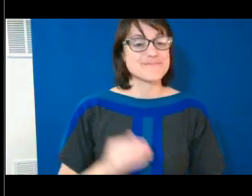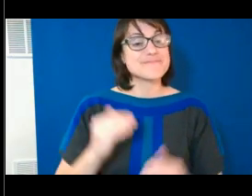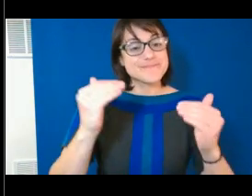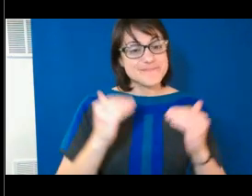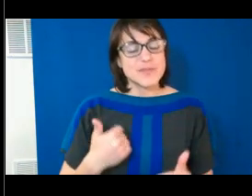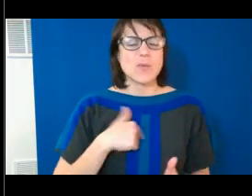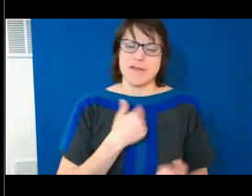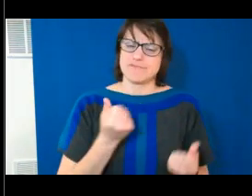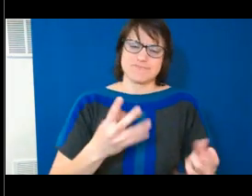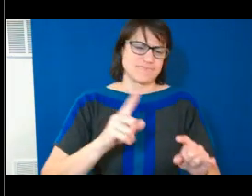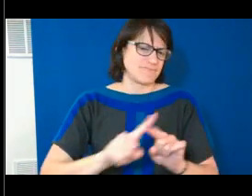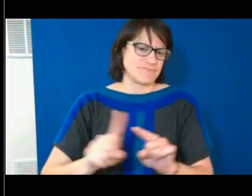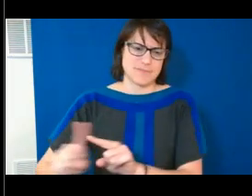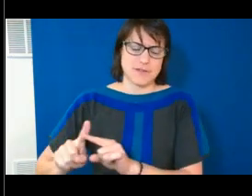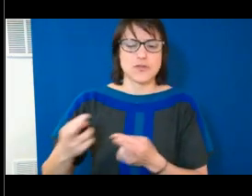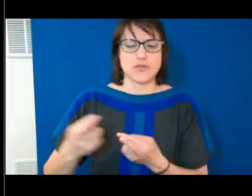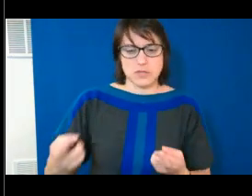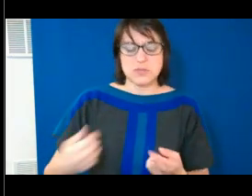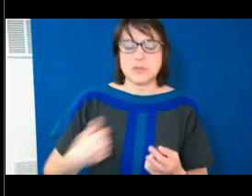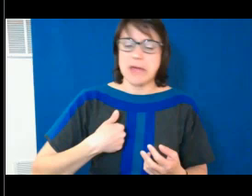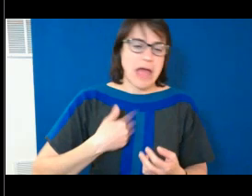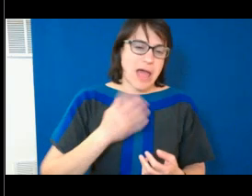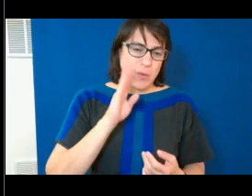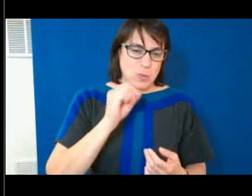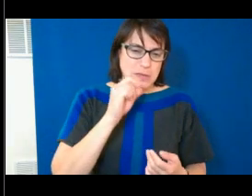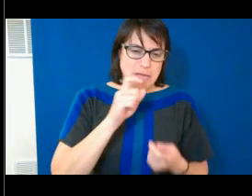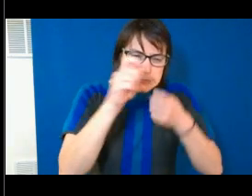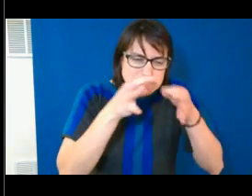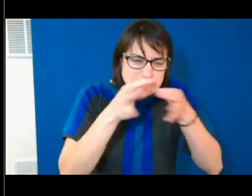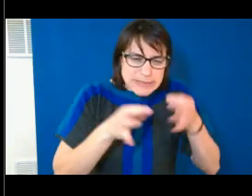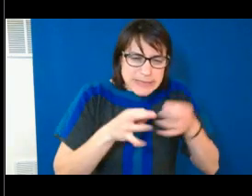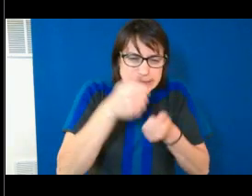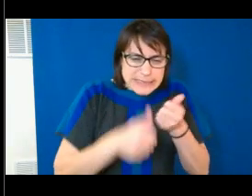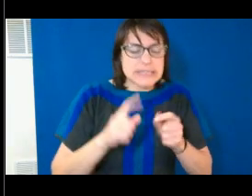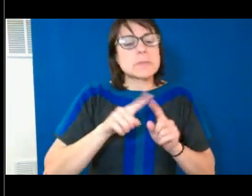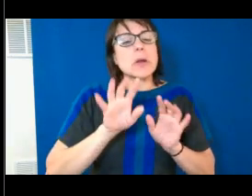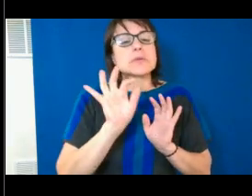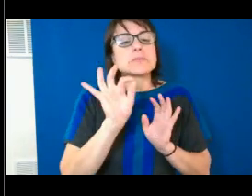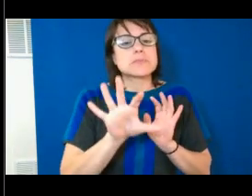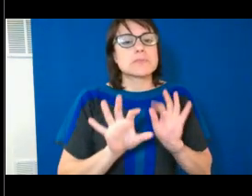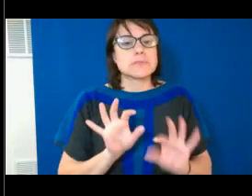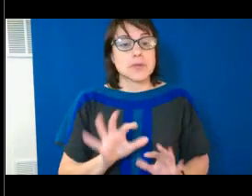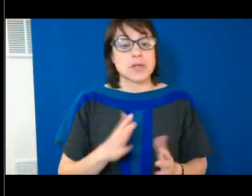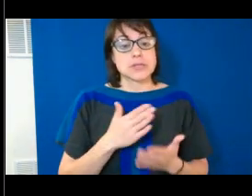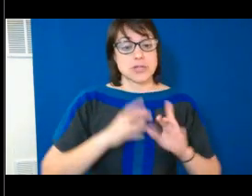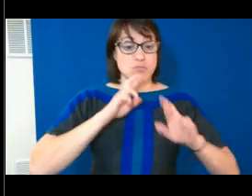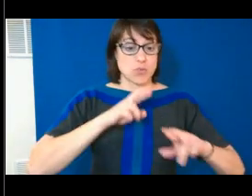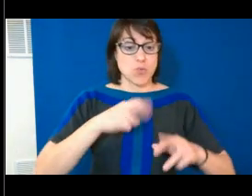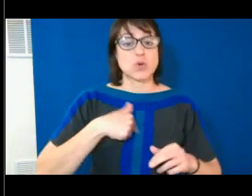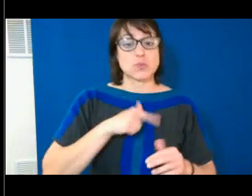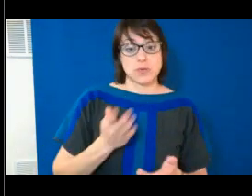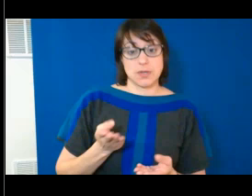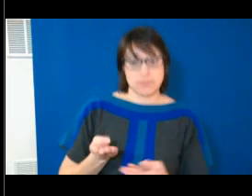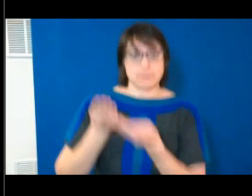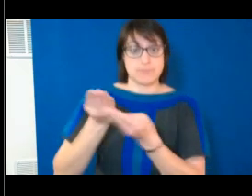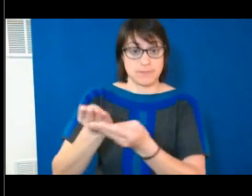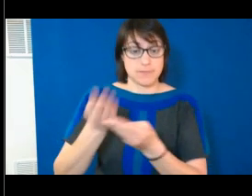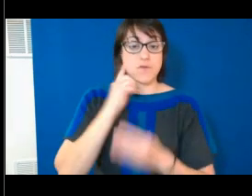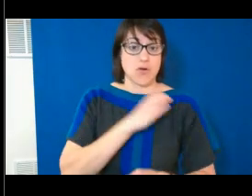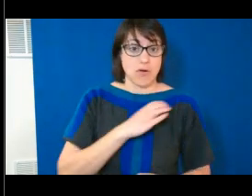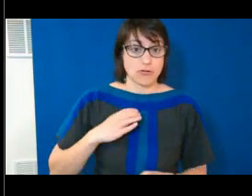different resources, and I won't go through all of these, but just want to call out a couple of reports to Congress that we've delivered recently. One of which you already